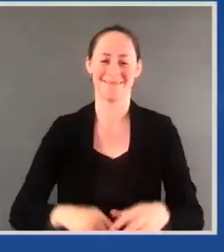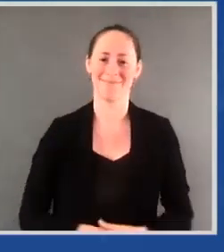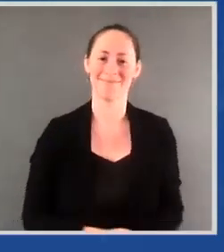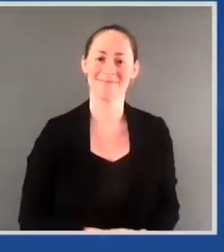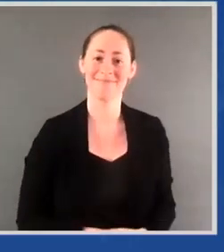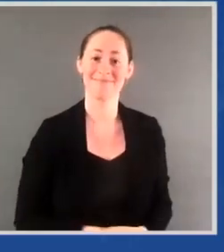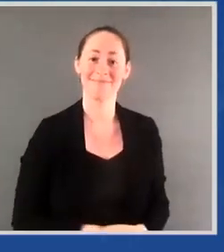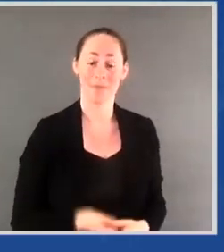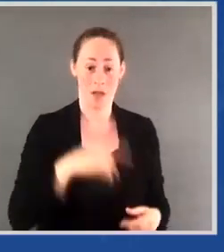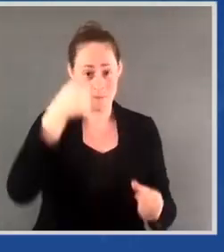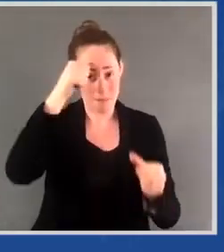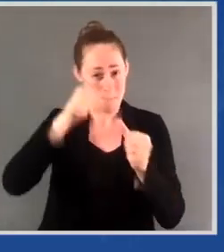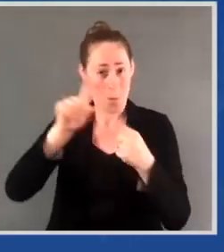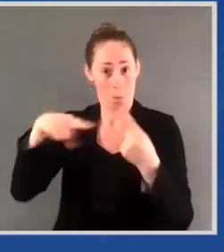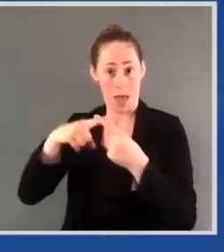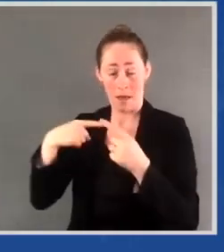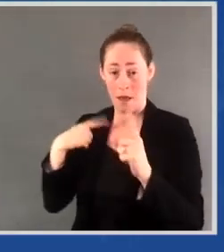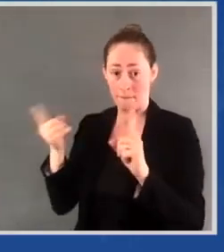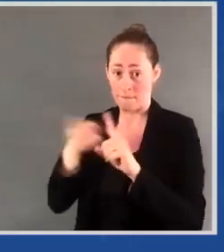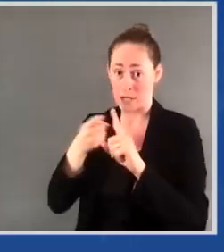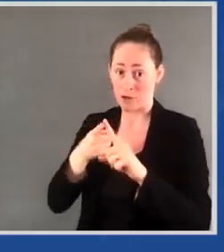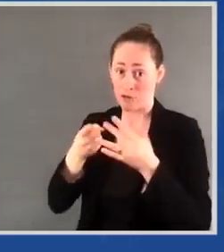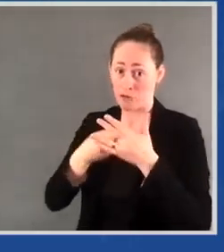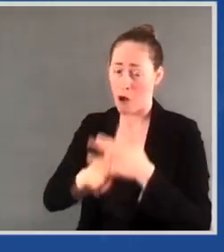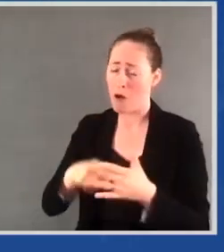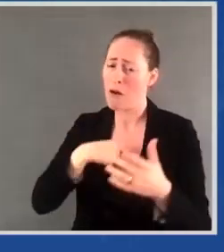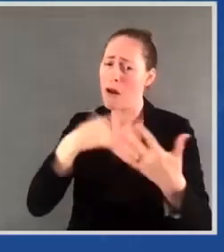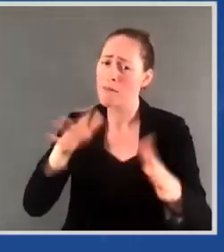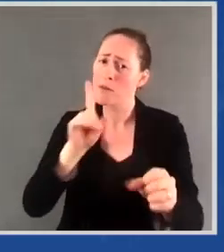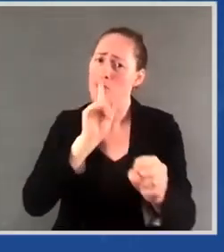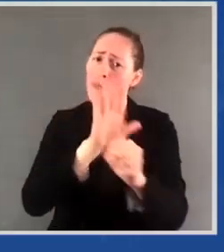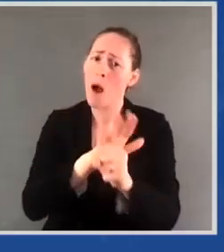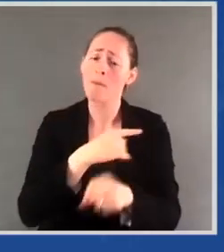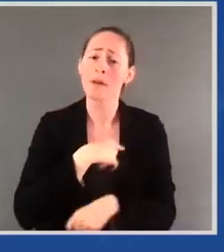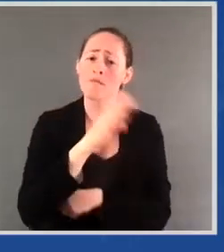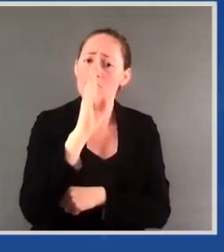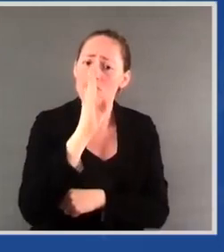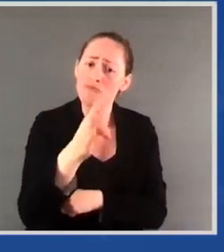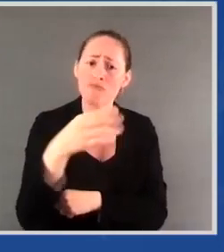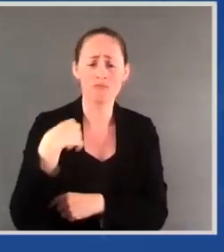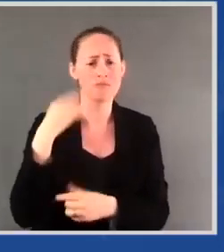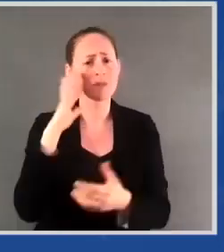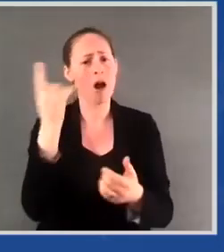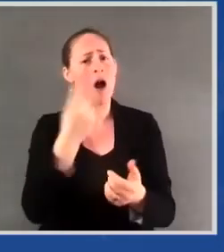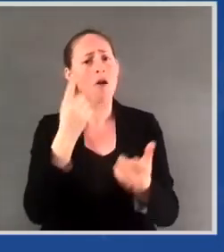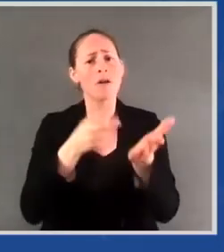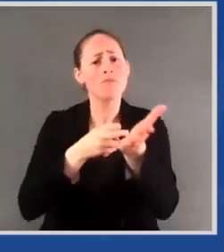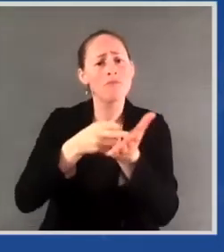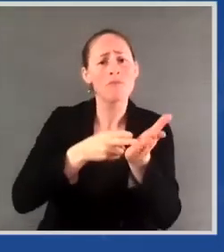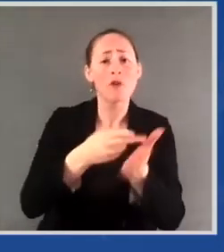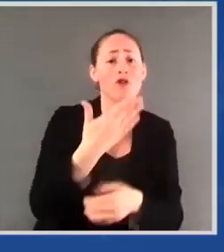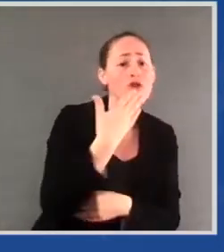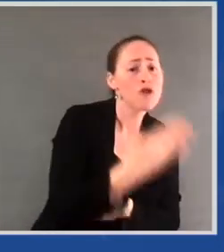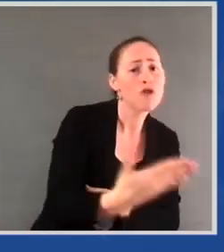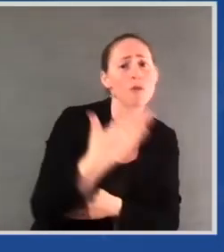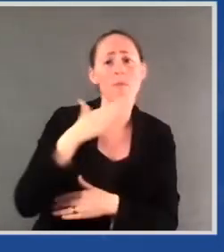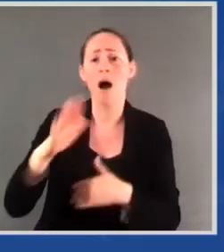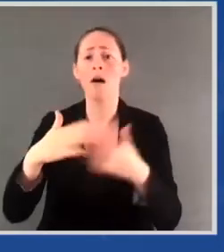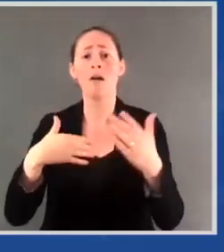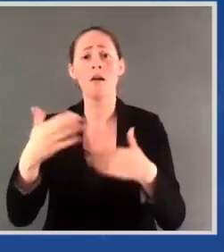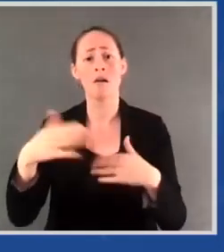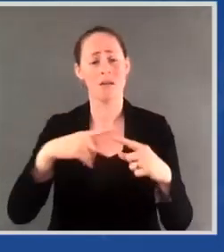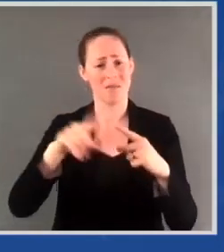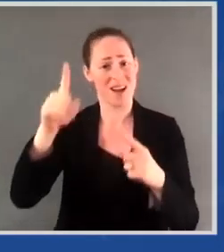straight. The good, the bad, and the truth. And the truth is that deaths and hospitalizations